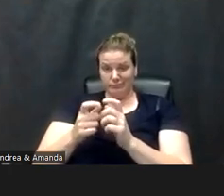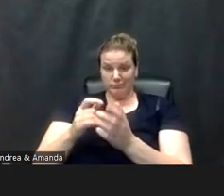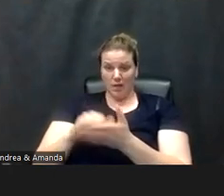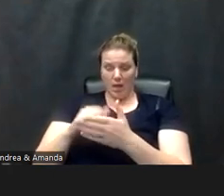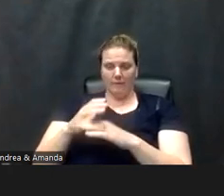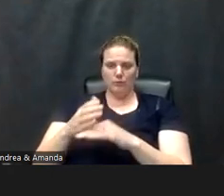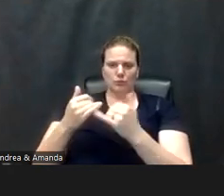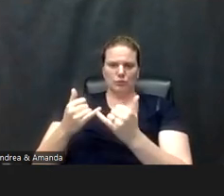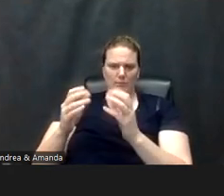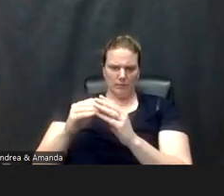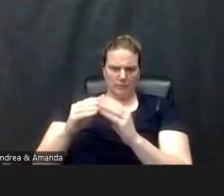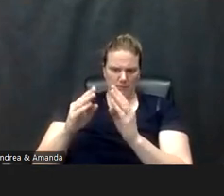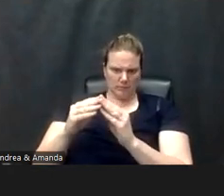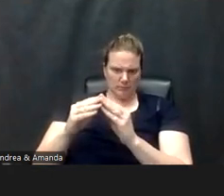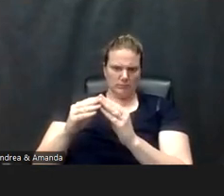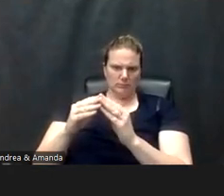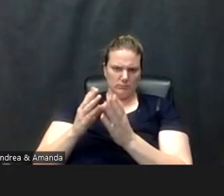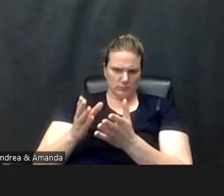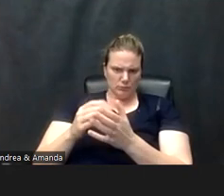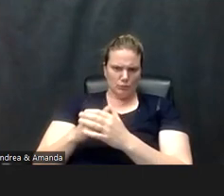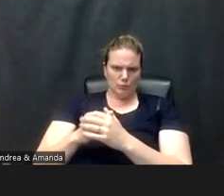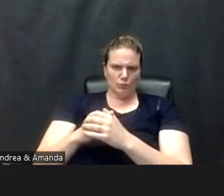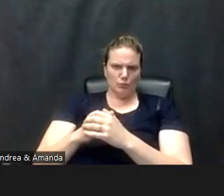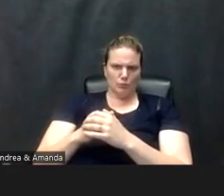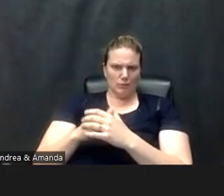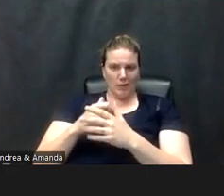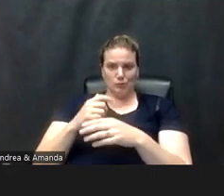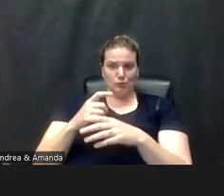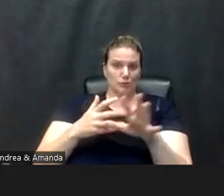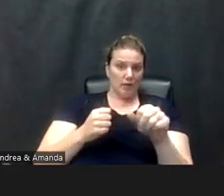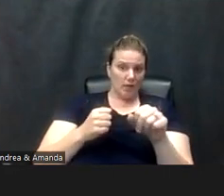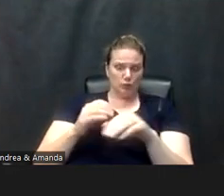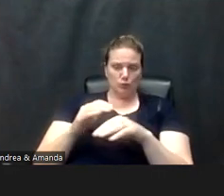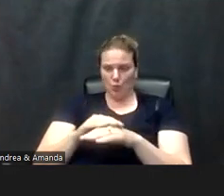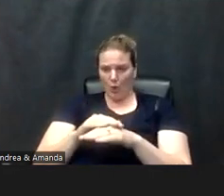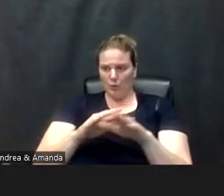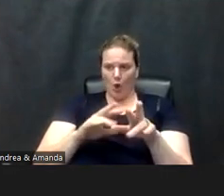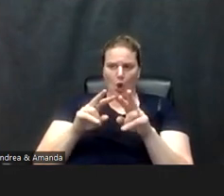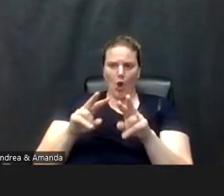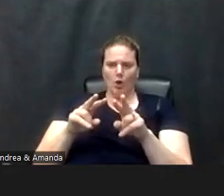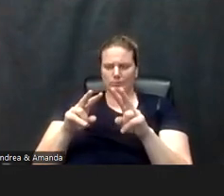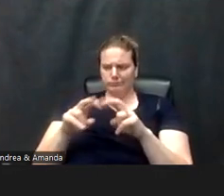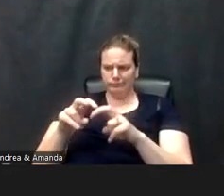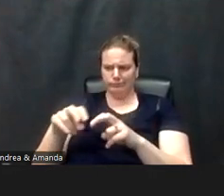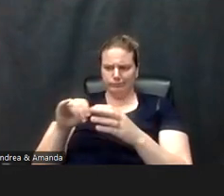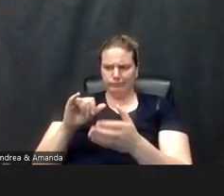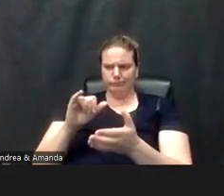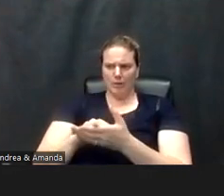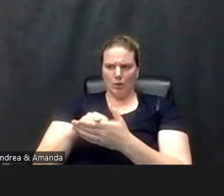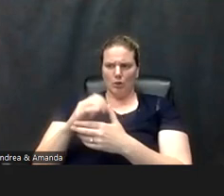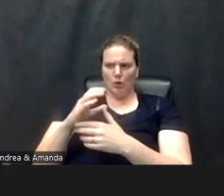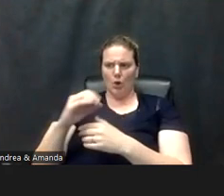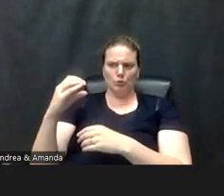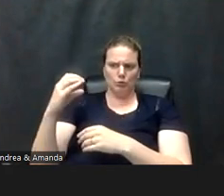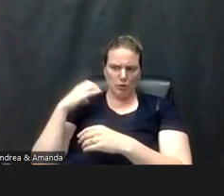pacing, not that it's too slow or too fast or anything like that, but just looking at it, examining that, co-chairs of the full commission as well as